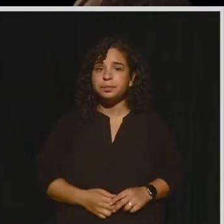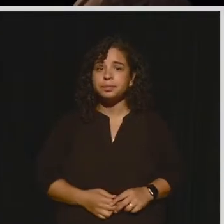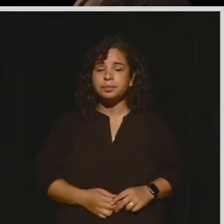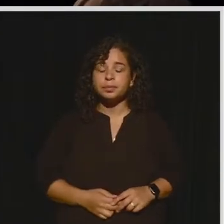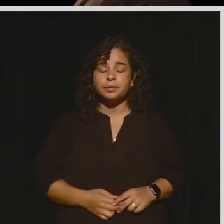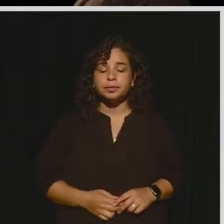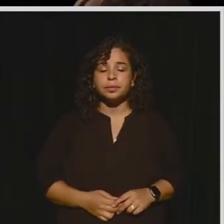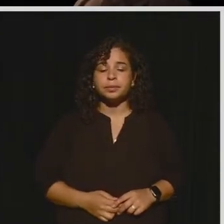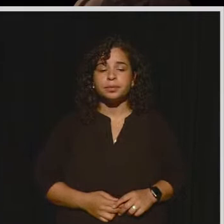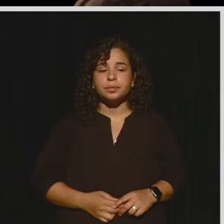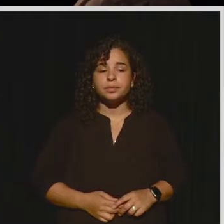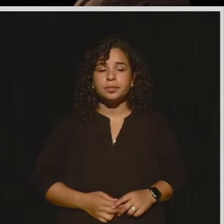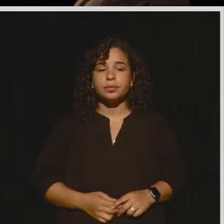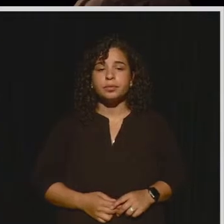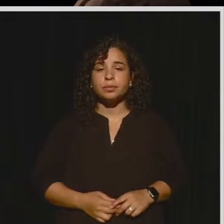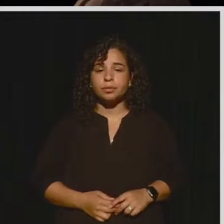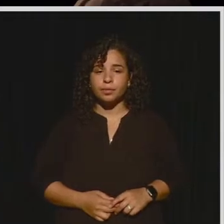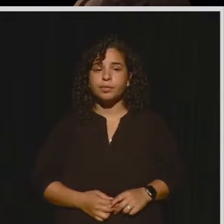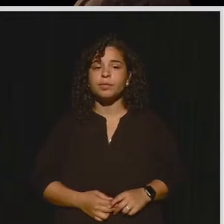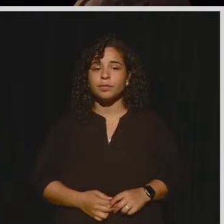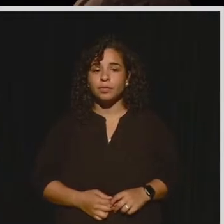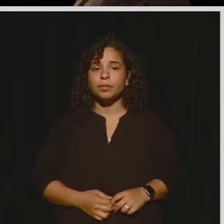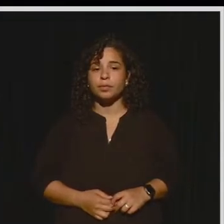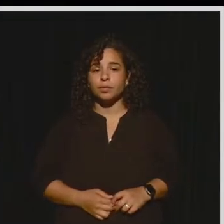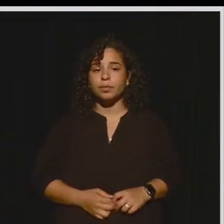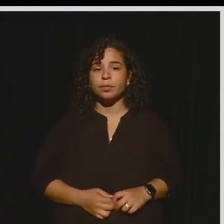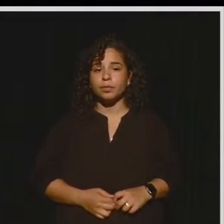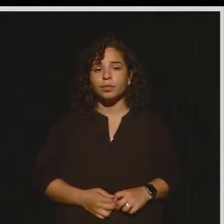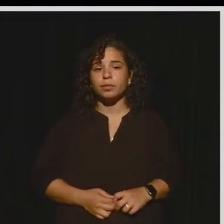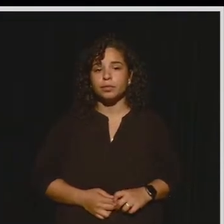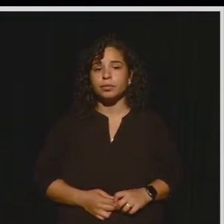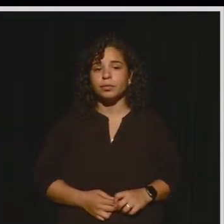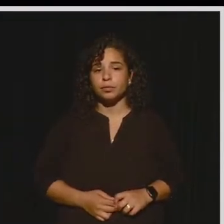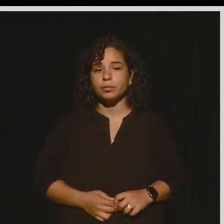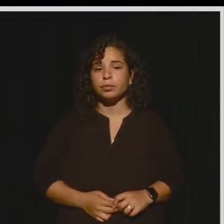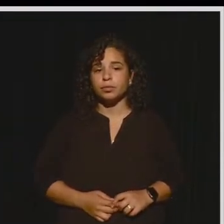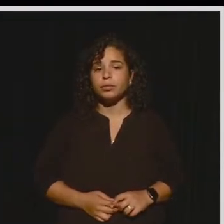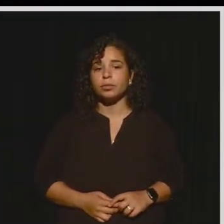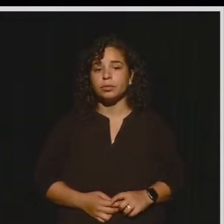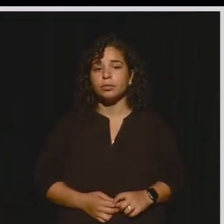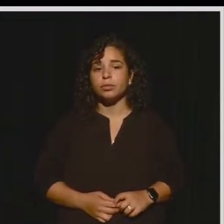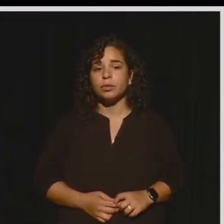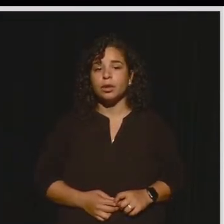can be the leaders of that mindset for the rest of society.